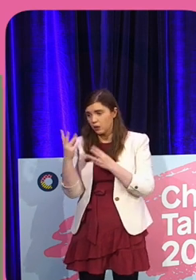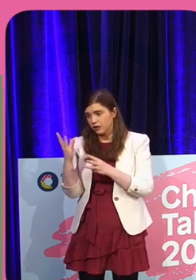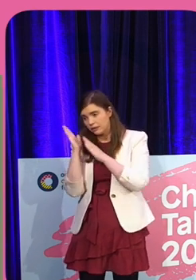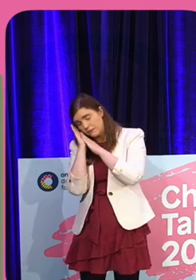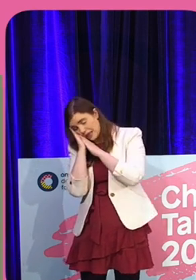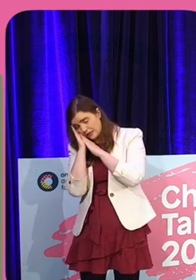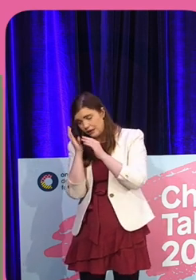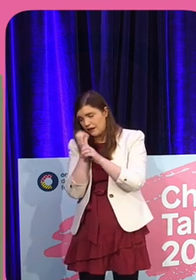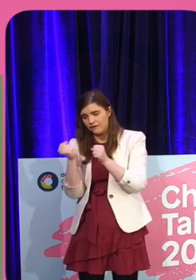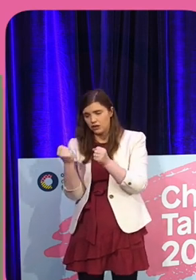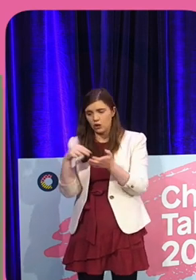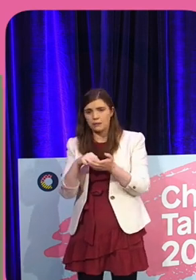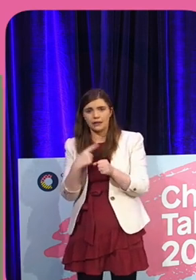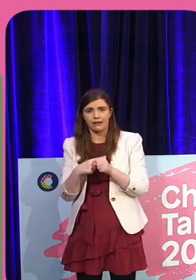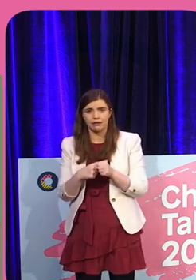and never come back out.